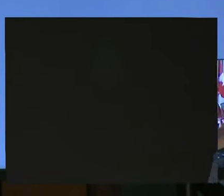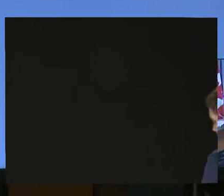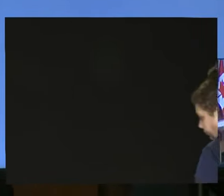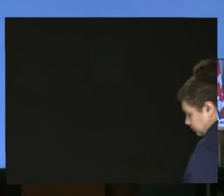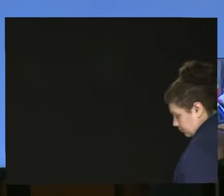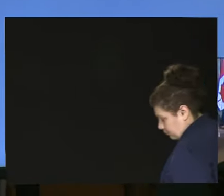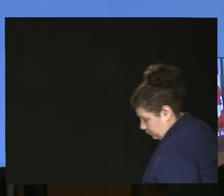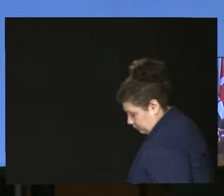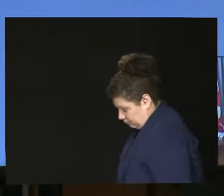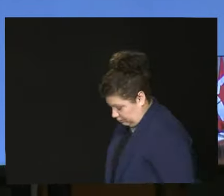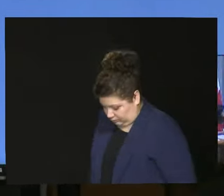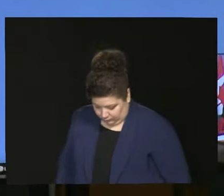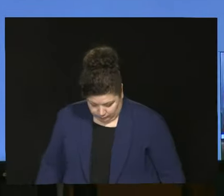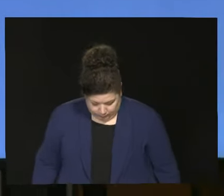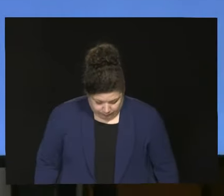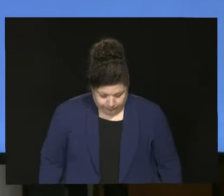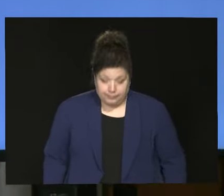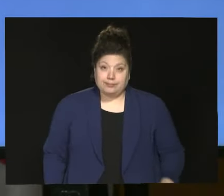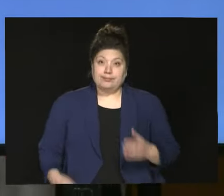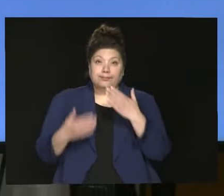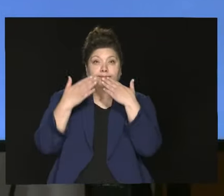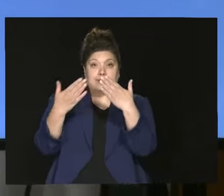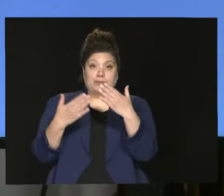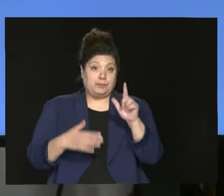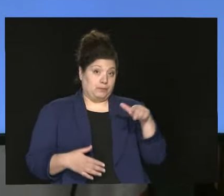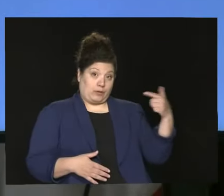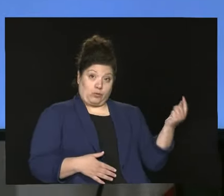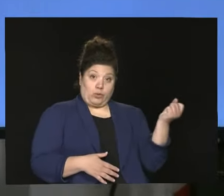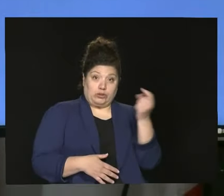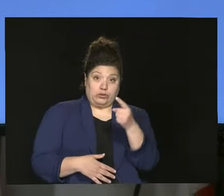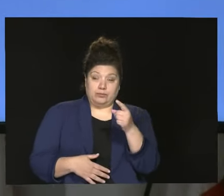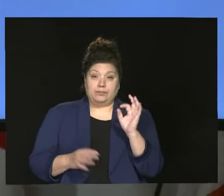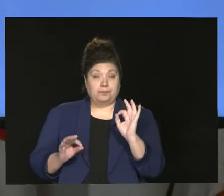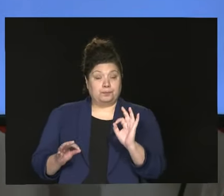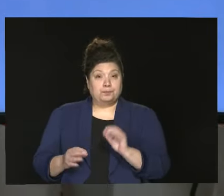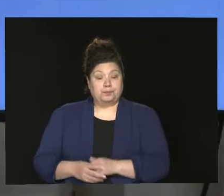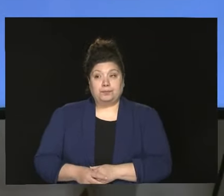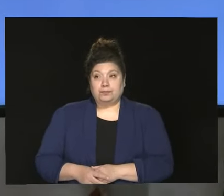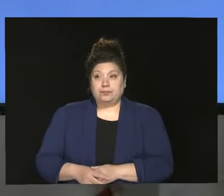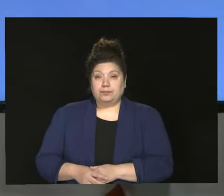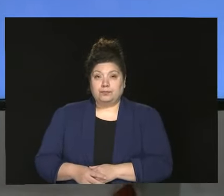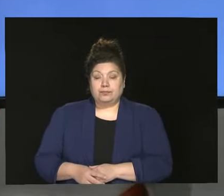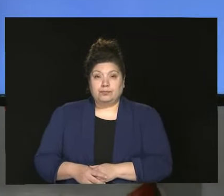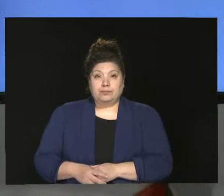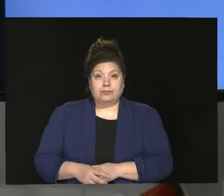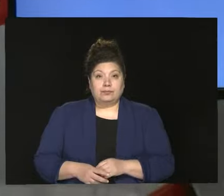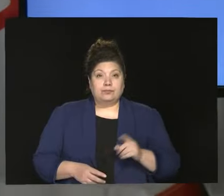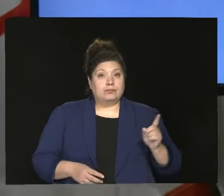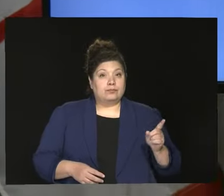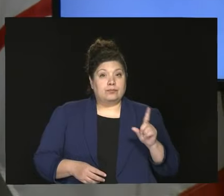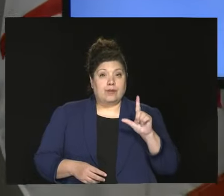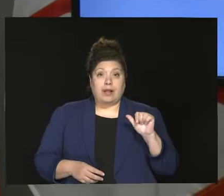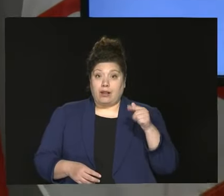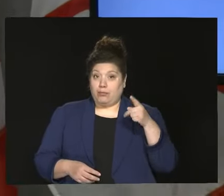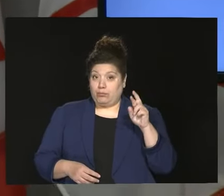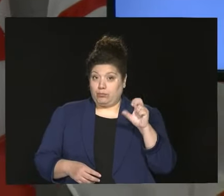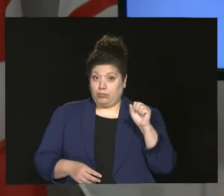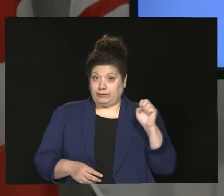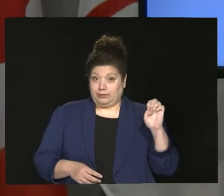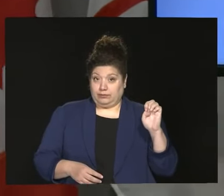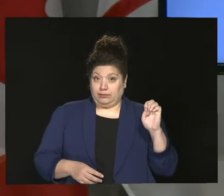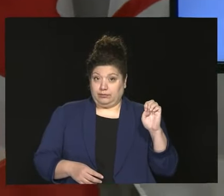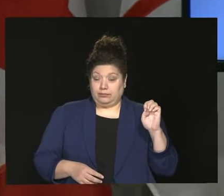Thank you. Merci. Our next question, notre prochaine question is from Catherine Lévesque with la Presse canadienne. Please go ahead. Your line is now open. Canadian